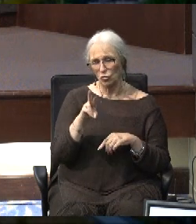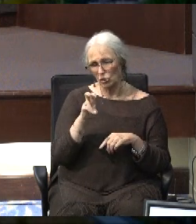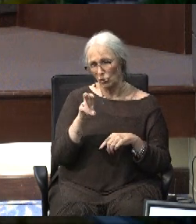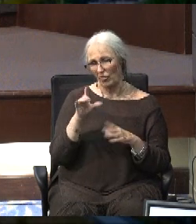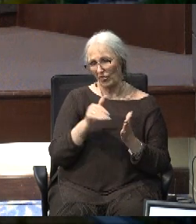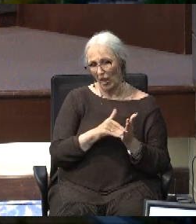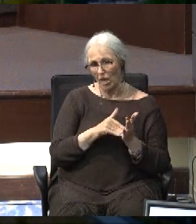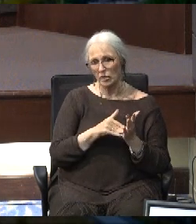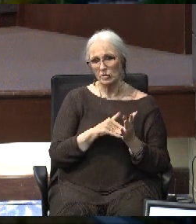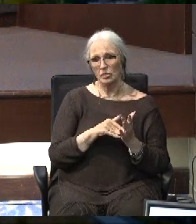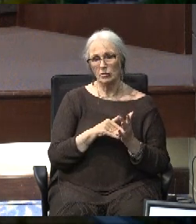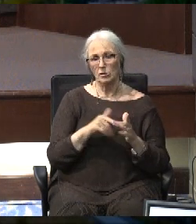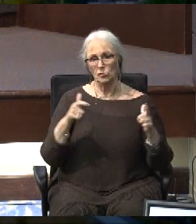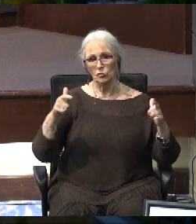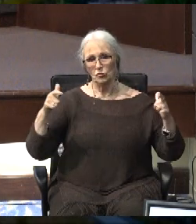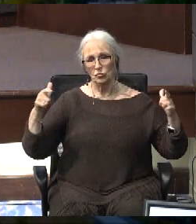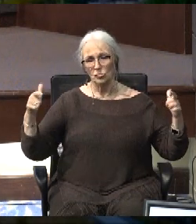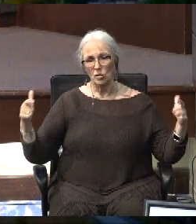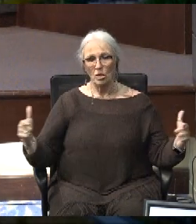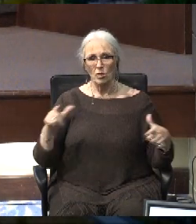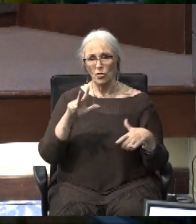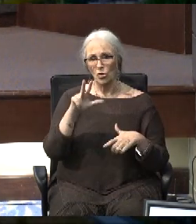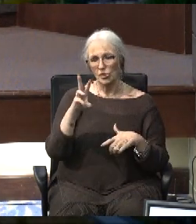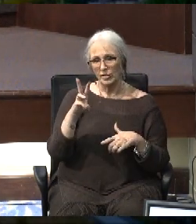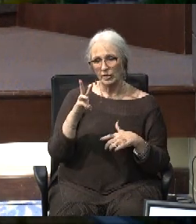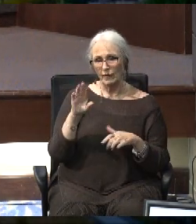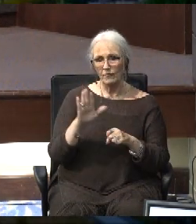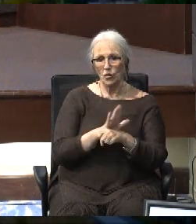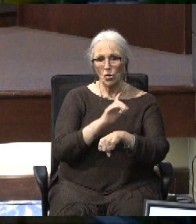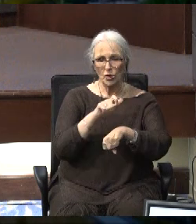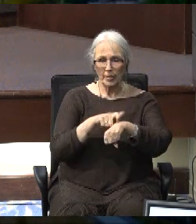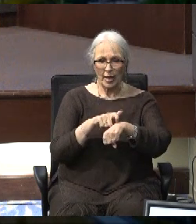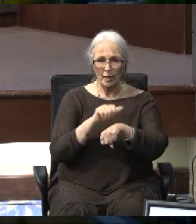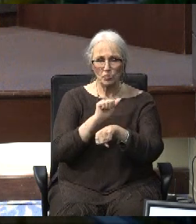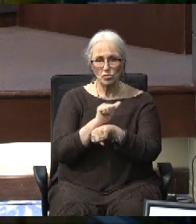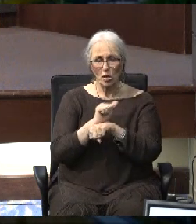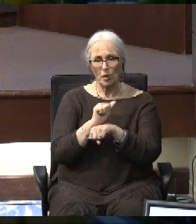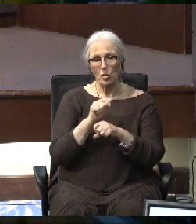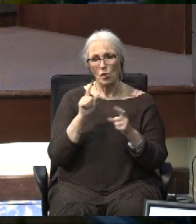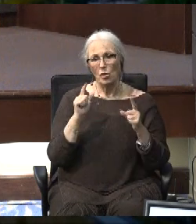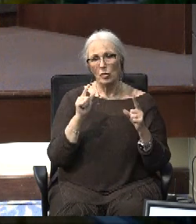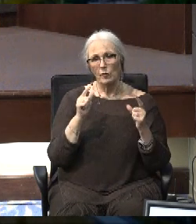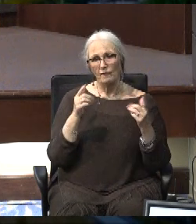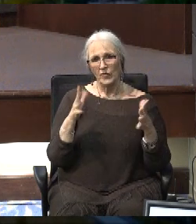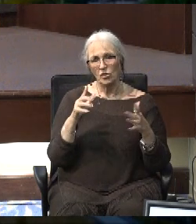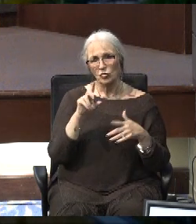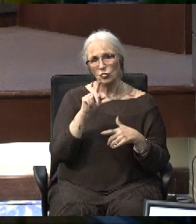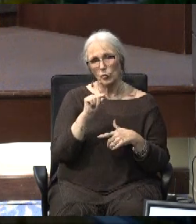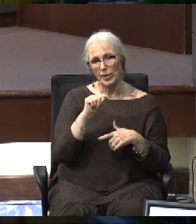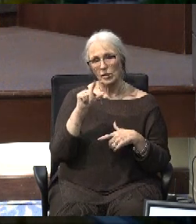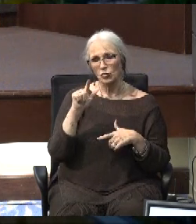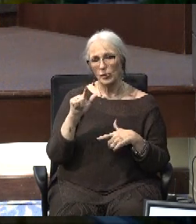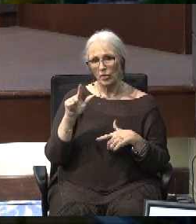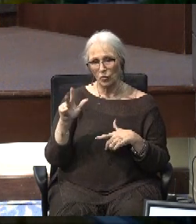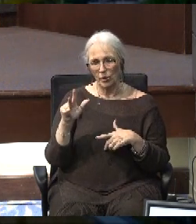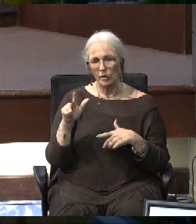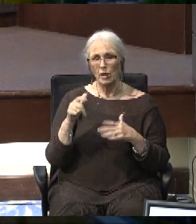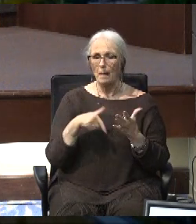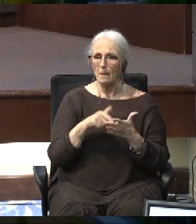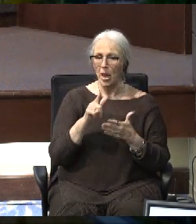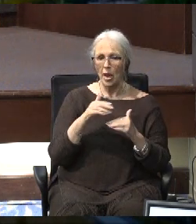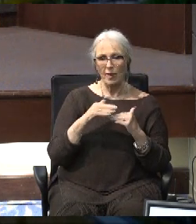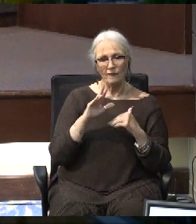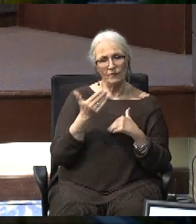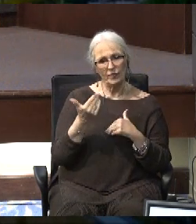foot facility, the addition of 36 full-time jobs by the end of 2023, all of those paying over $15 an hour